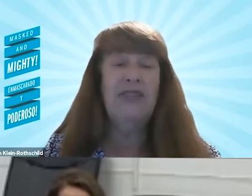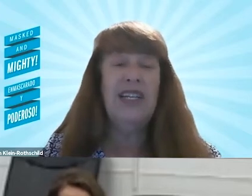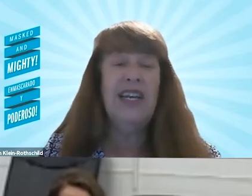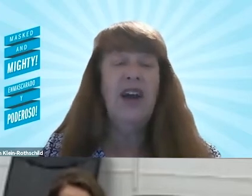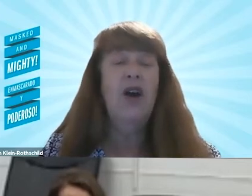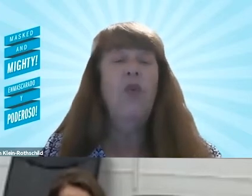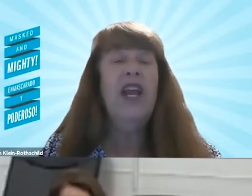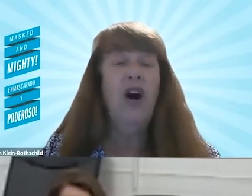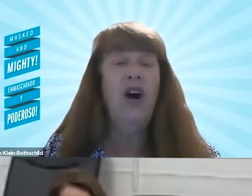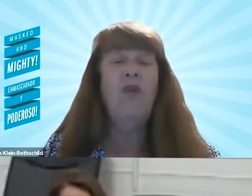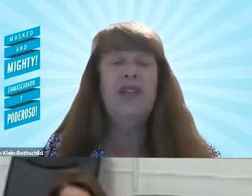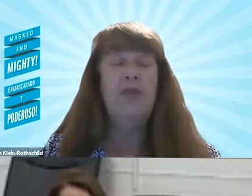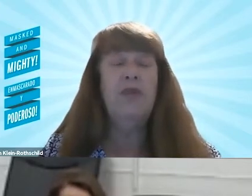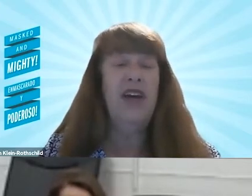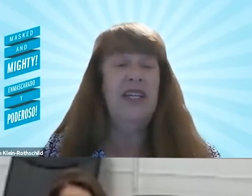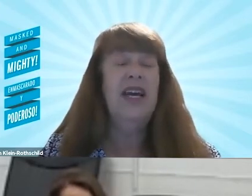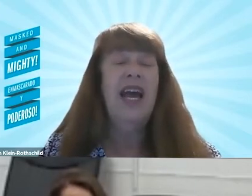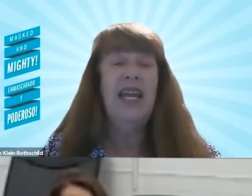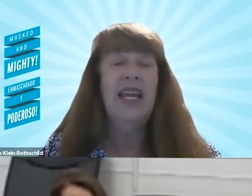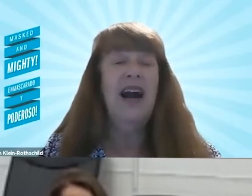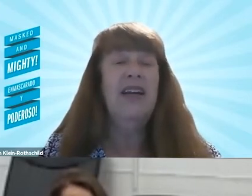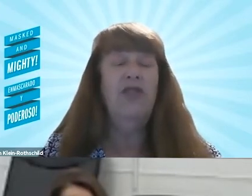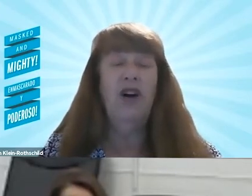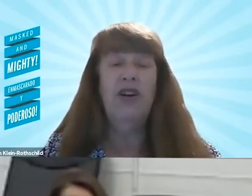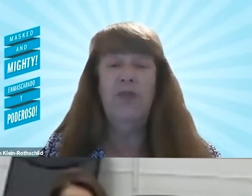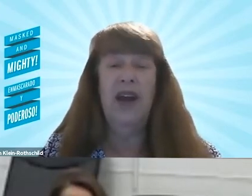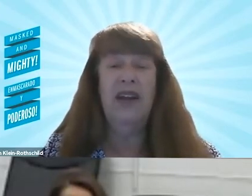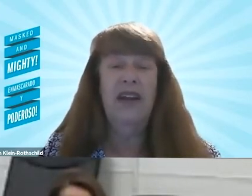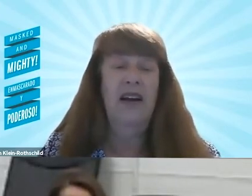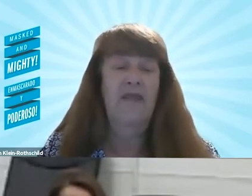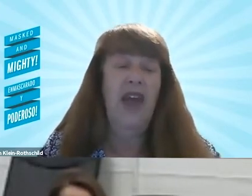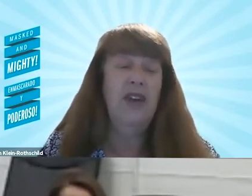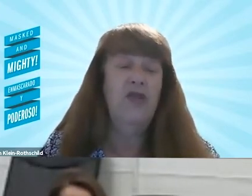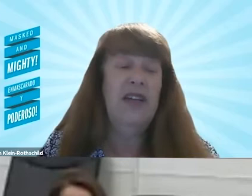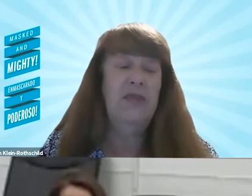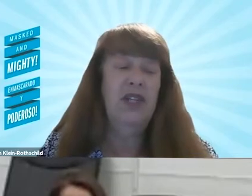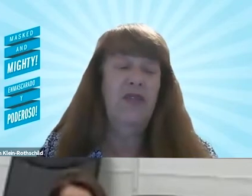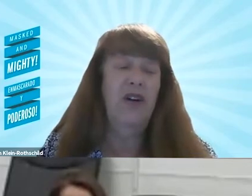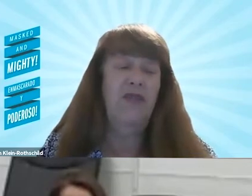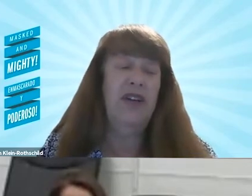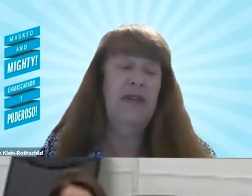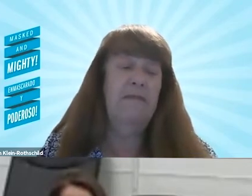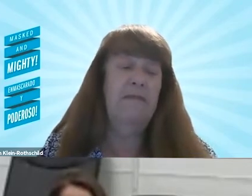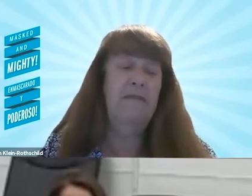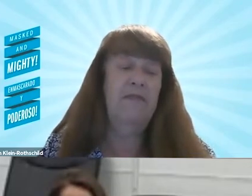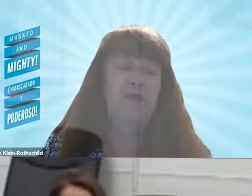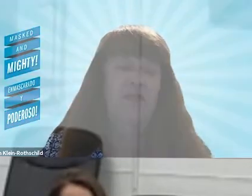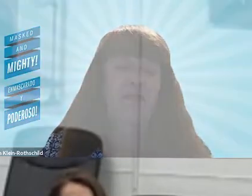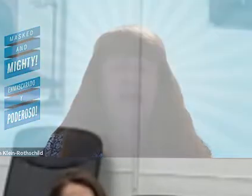this closely. We all want to prevent any kind of large spread and transmission of COVID.